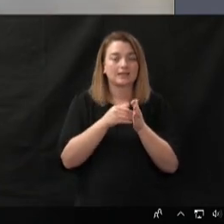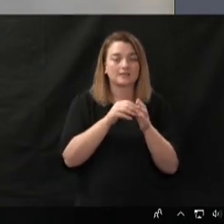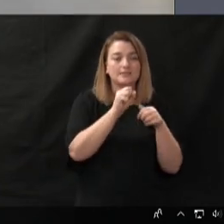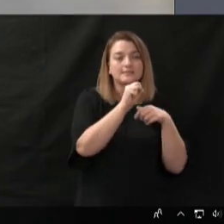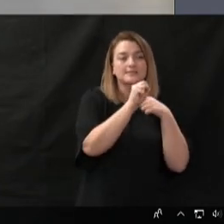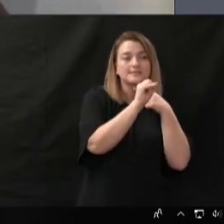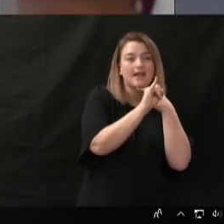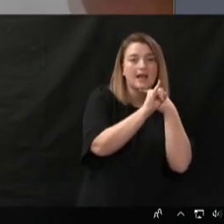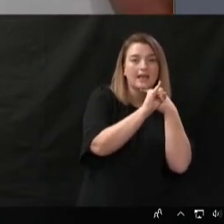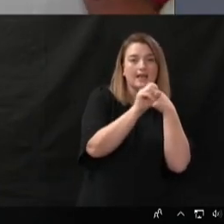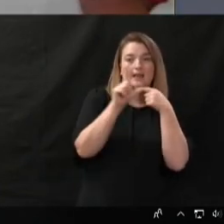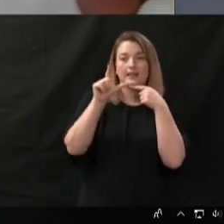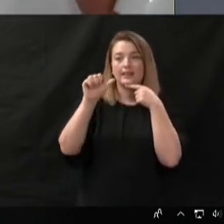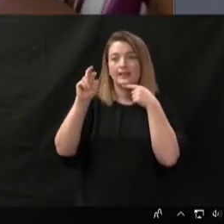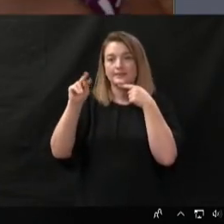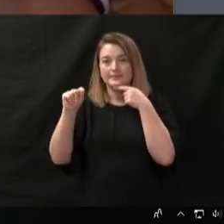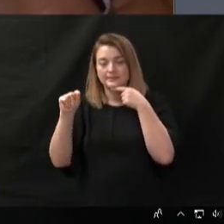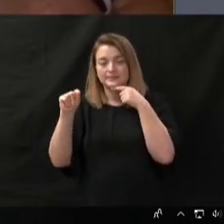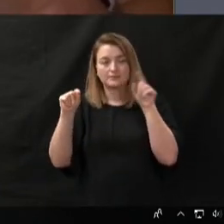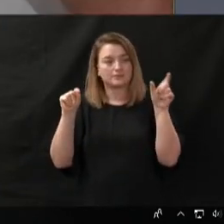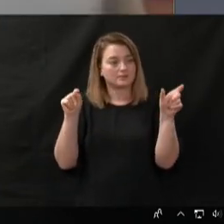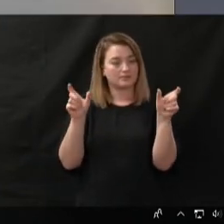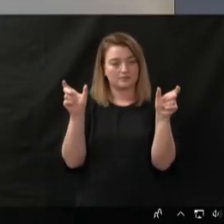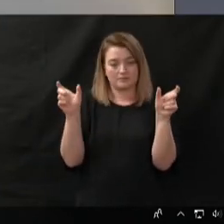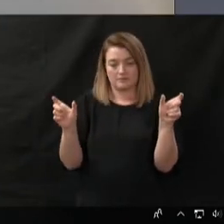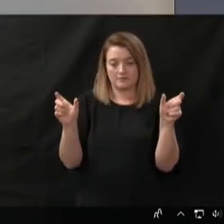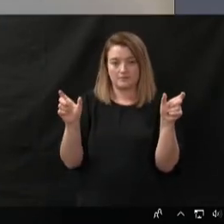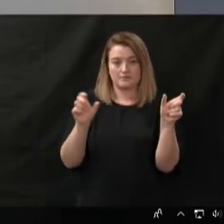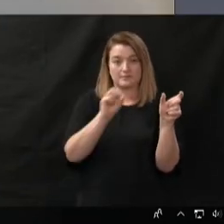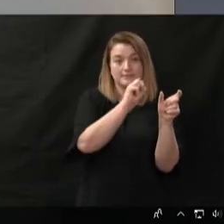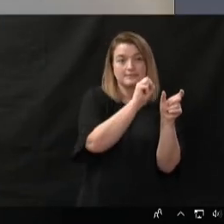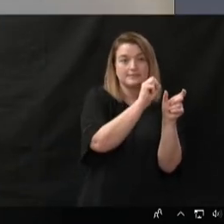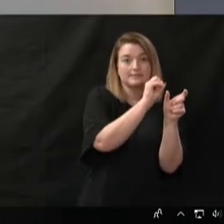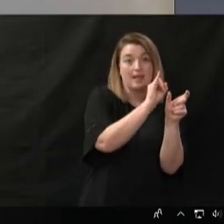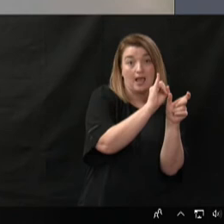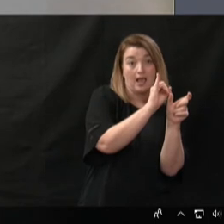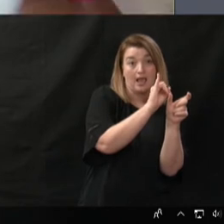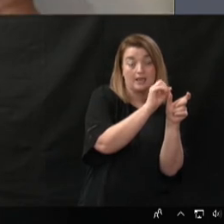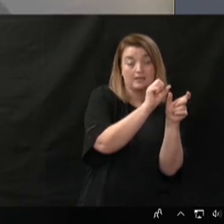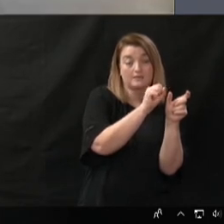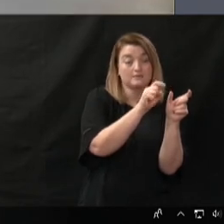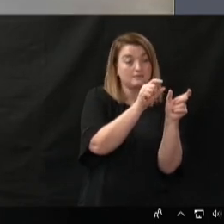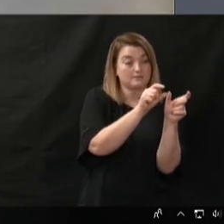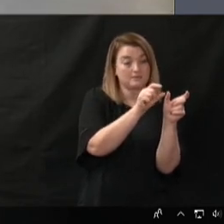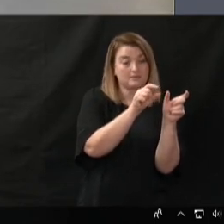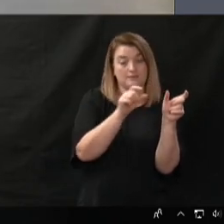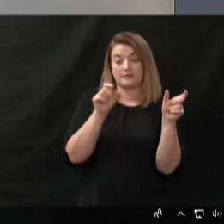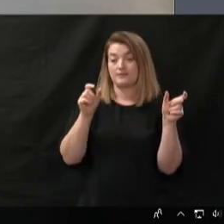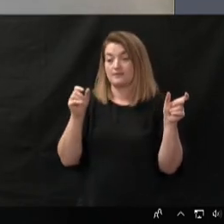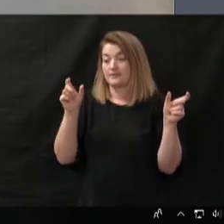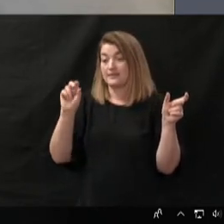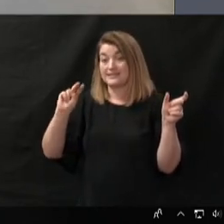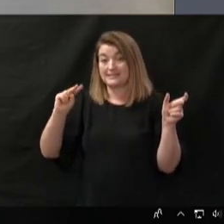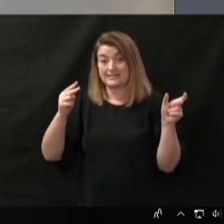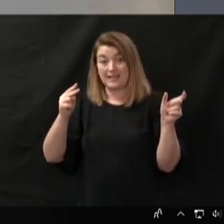be silent. Okay, the first syllable is si. What kind of syllable do you